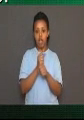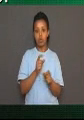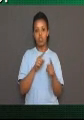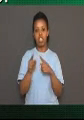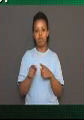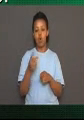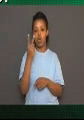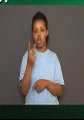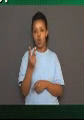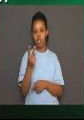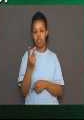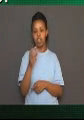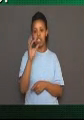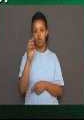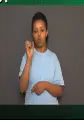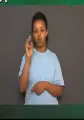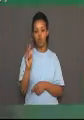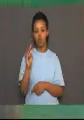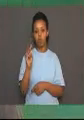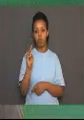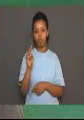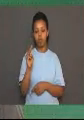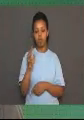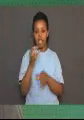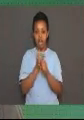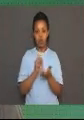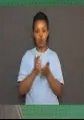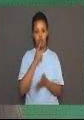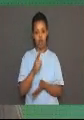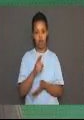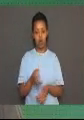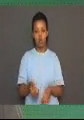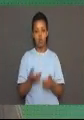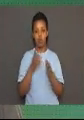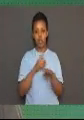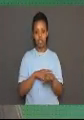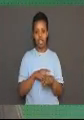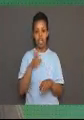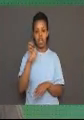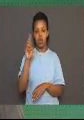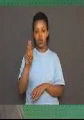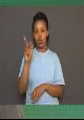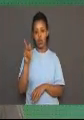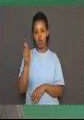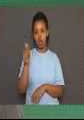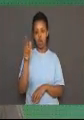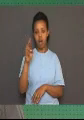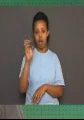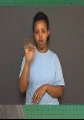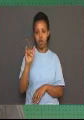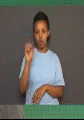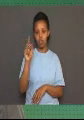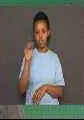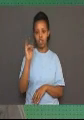than 2 sets of chromosomes. Most eukaryotic species only